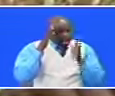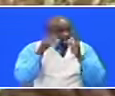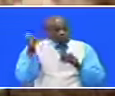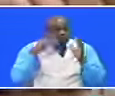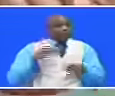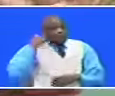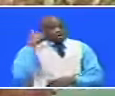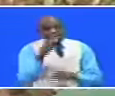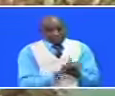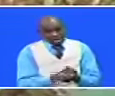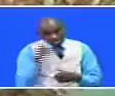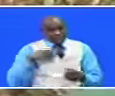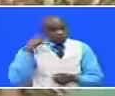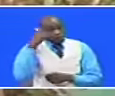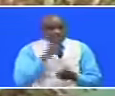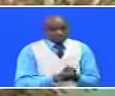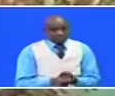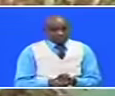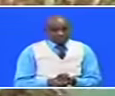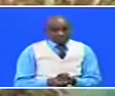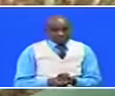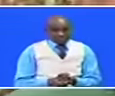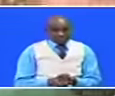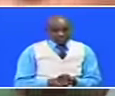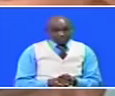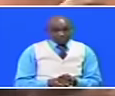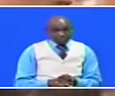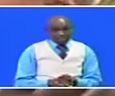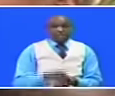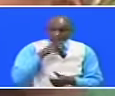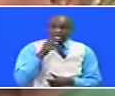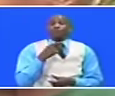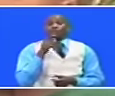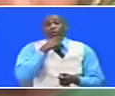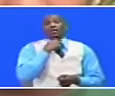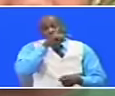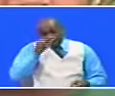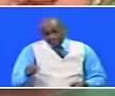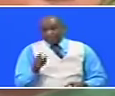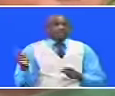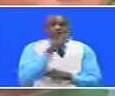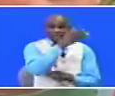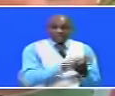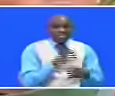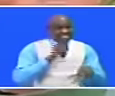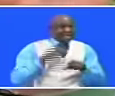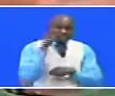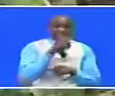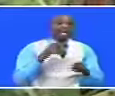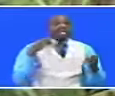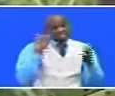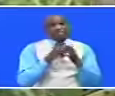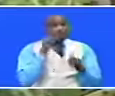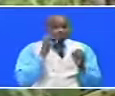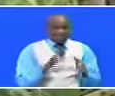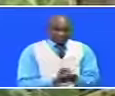simu na watu wengine anataka kuja hapa akarudi kurudi hakufika nyumbani.